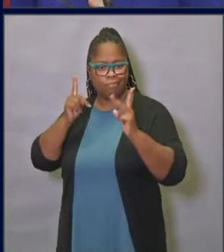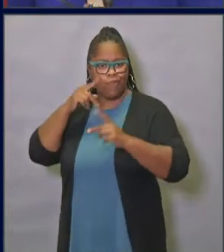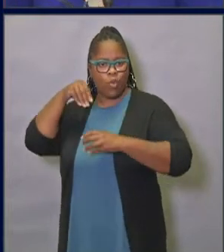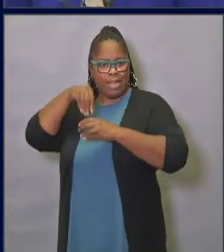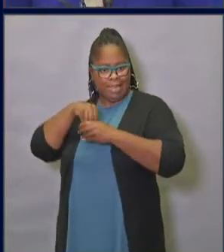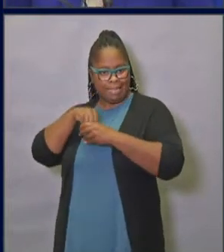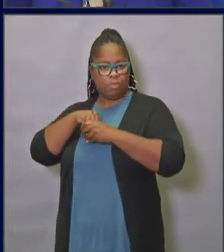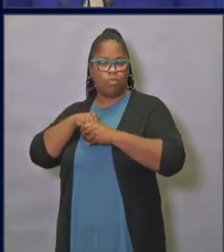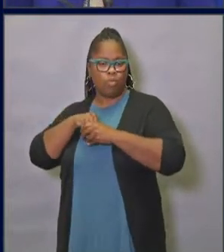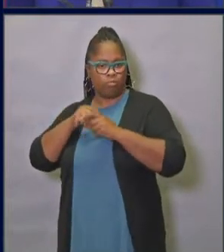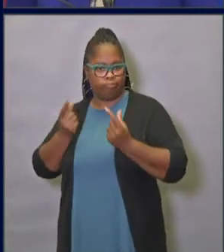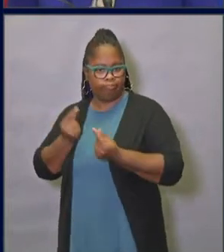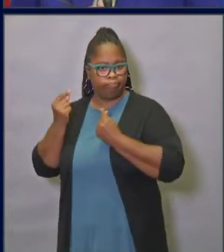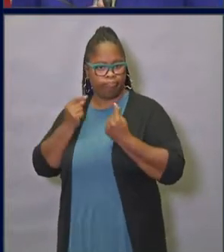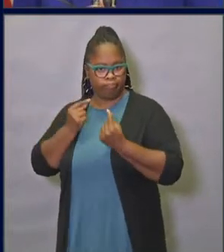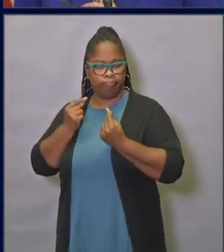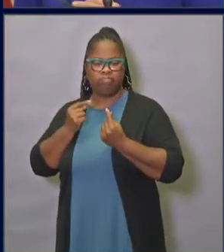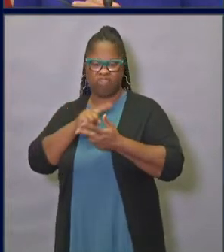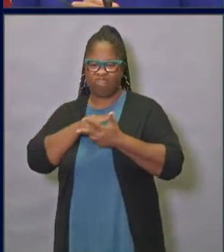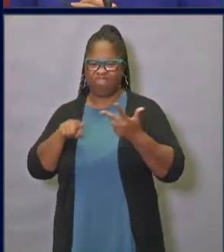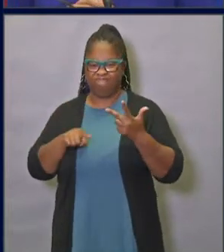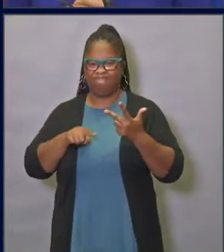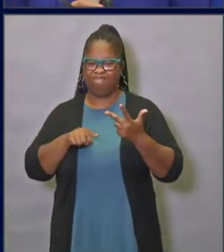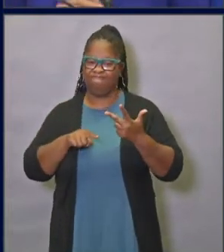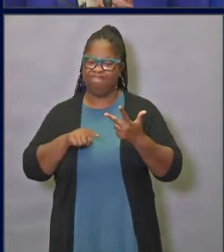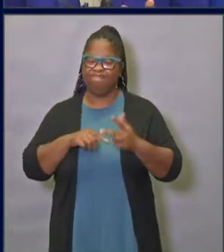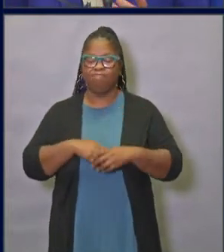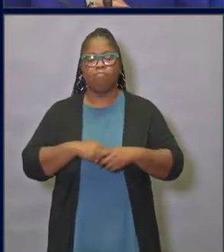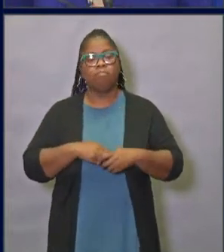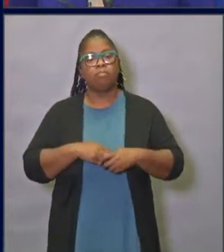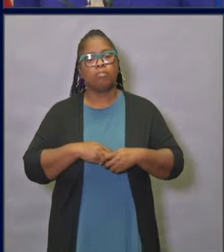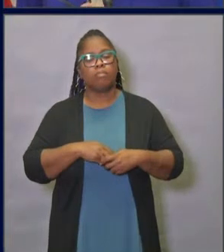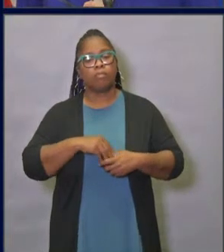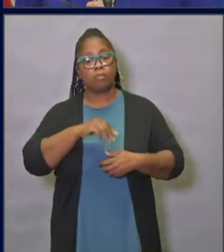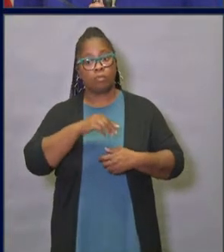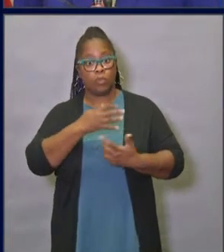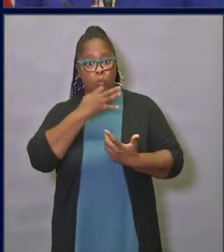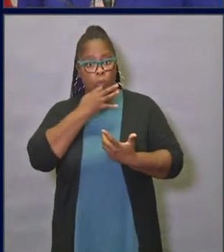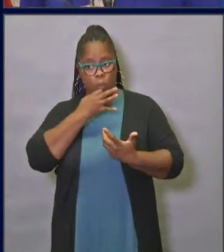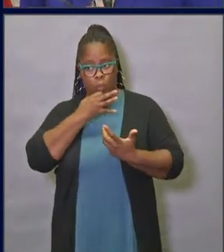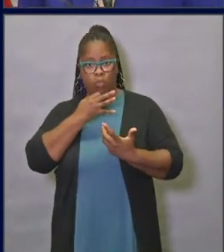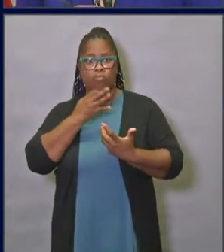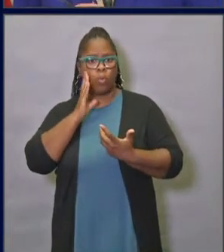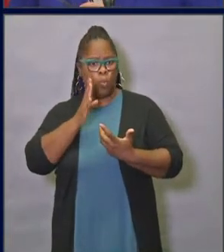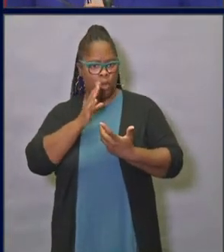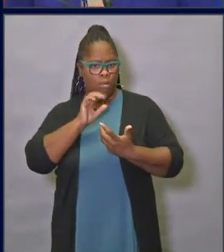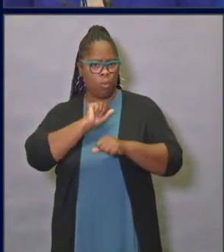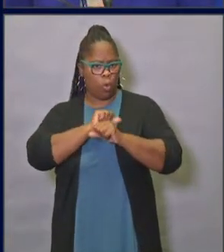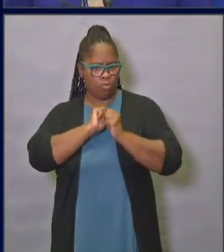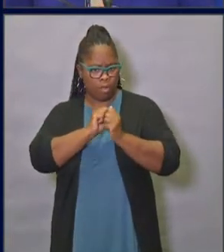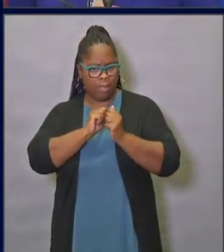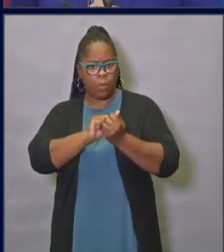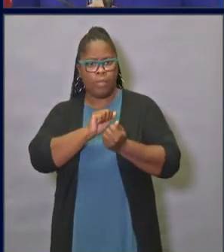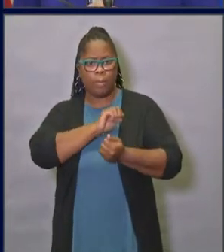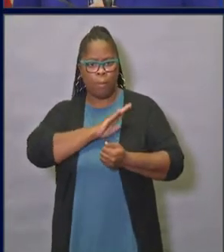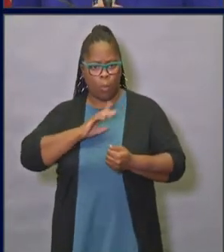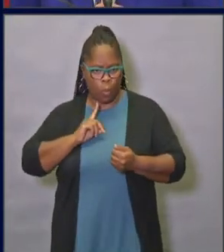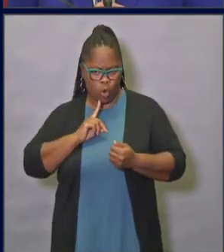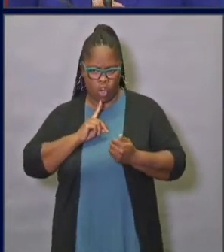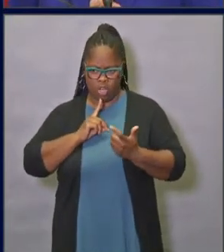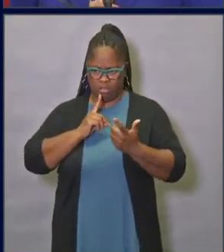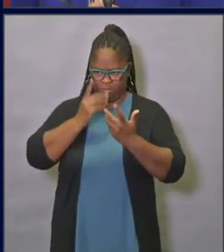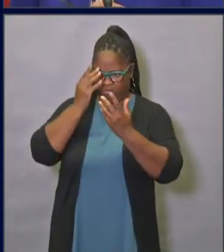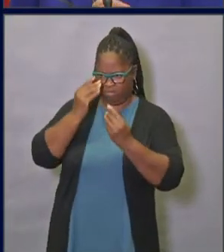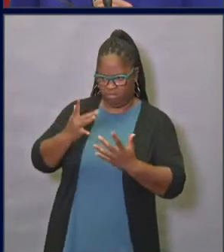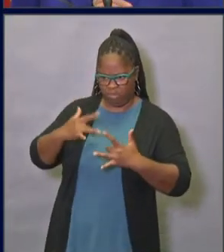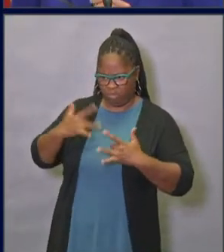indoor operations. We will be working with the board in the upcoming days to make data-informed decisions about all